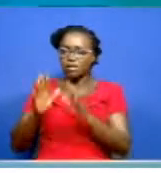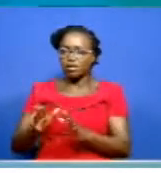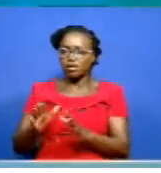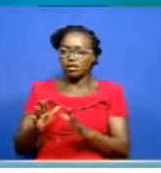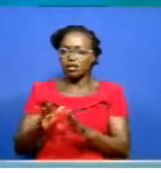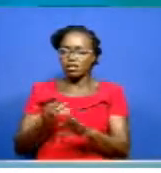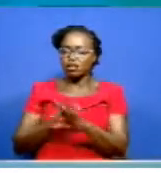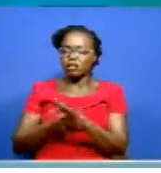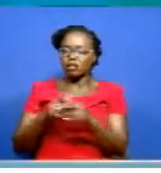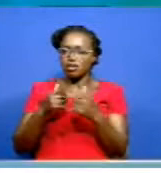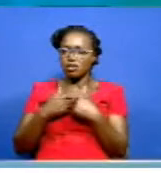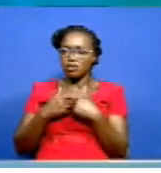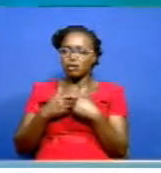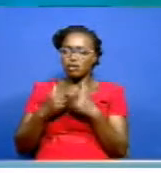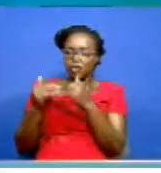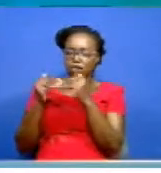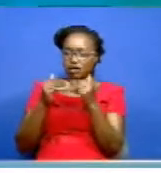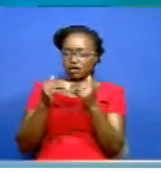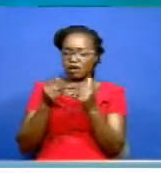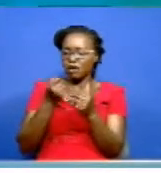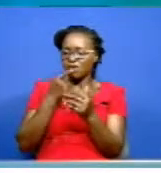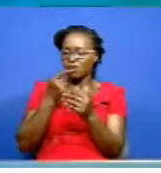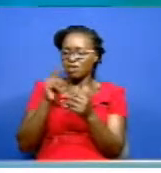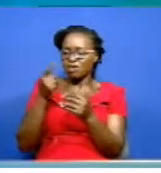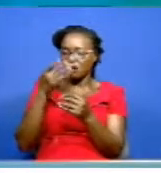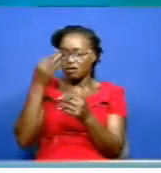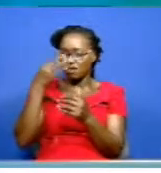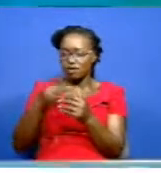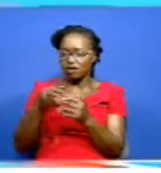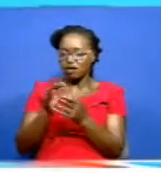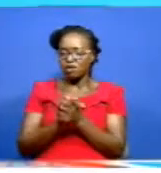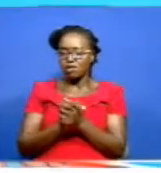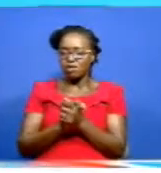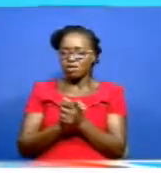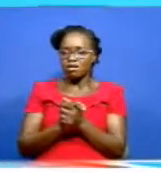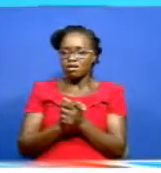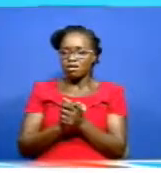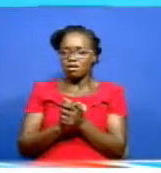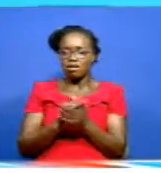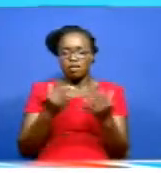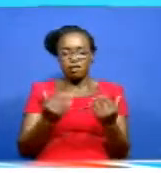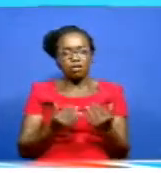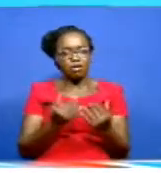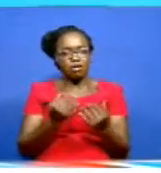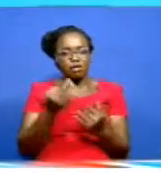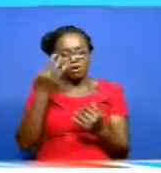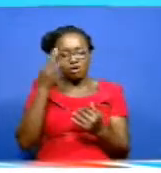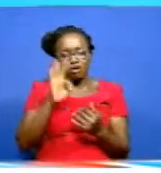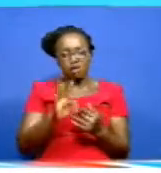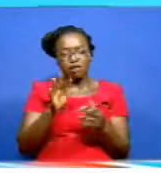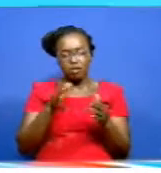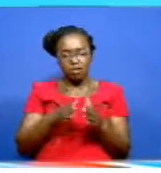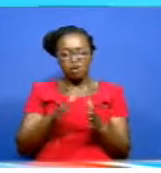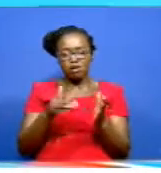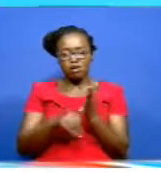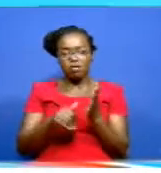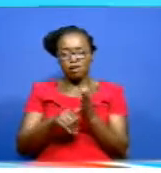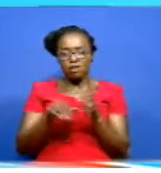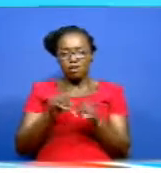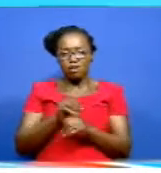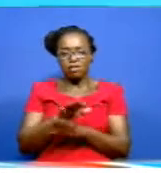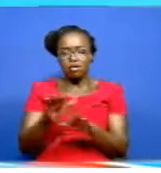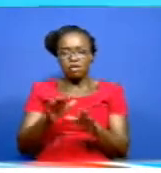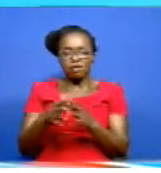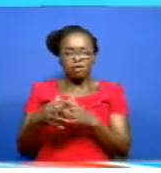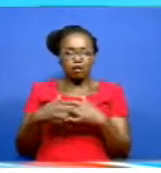when we have just a limited doses for the first phase. Of course, we are in the third wave. Some countries are talking about, like